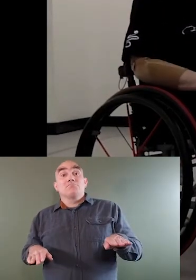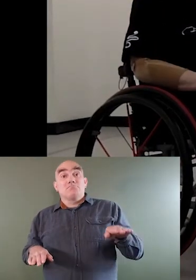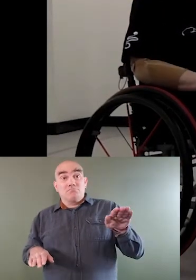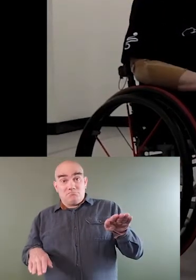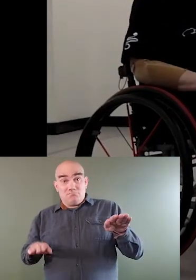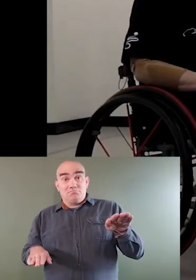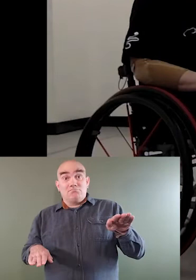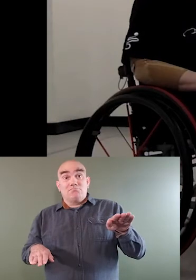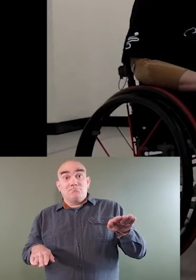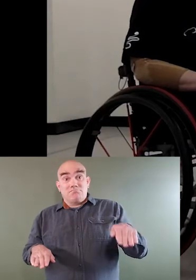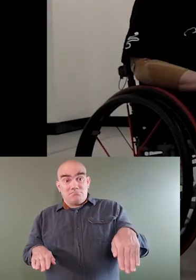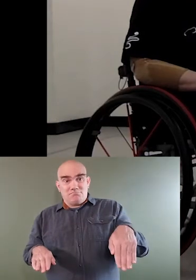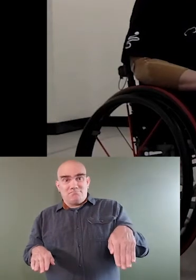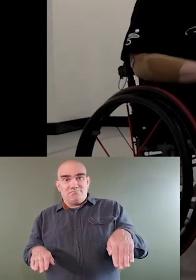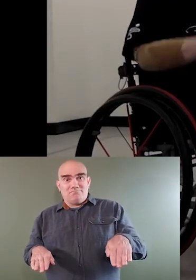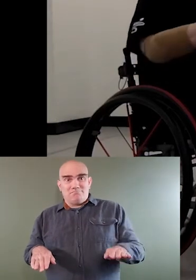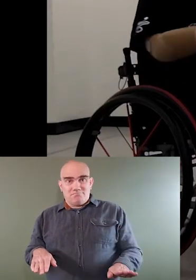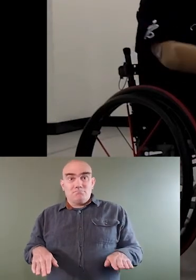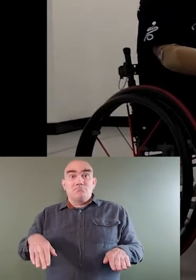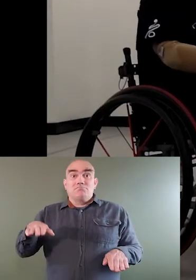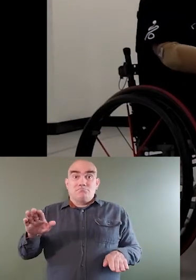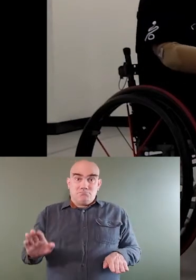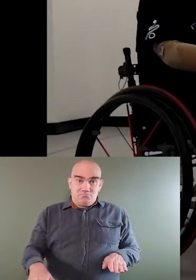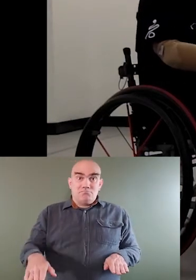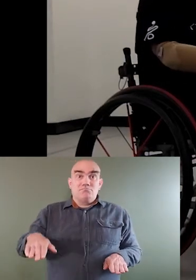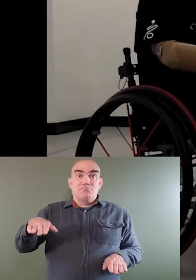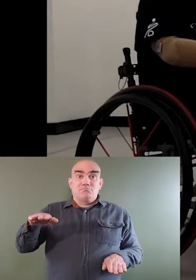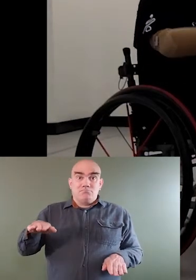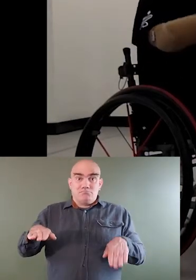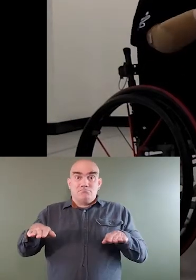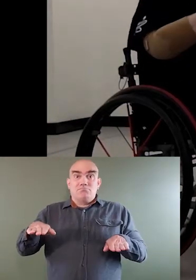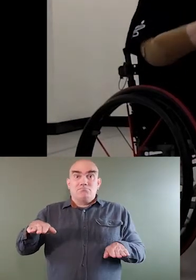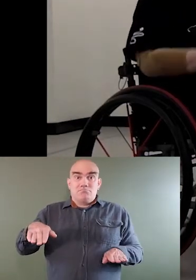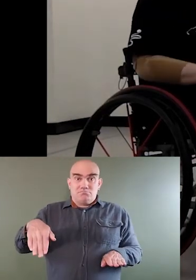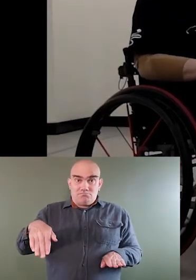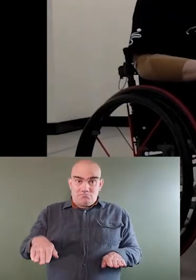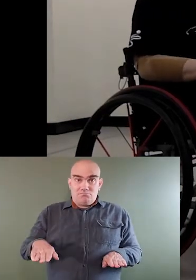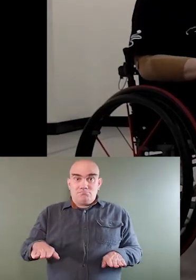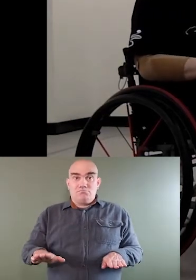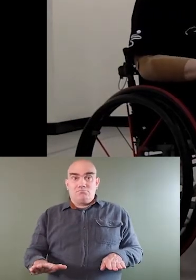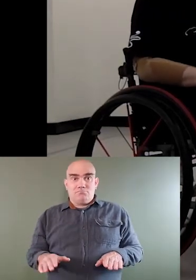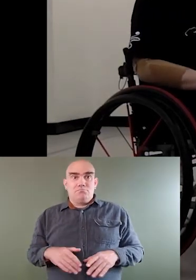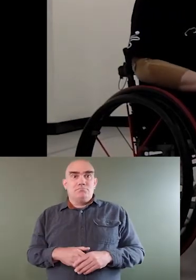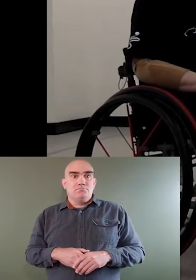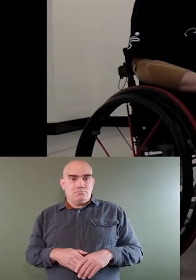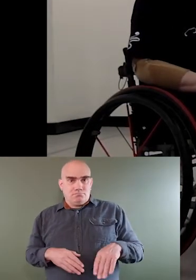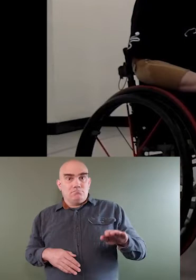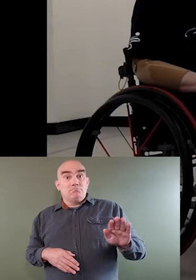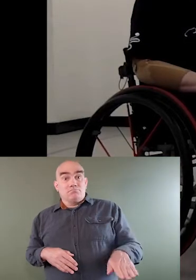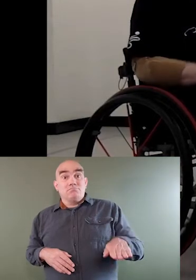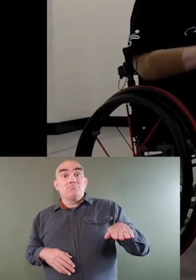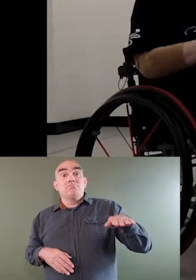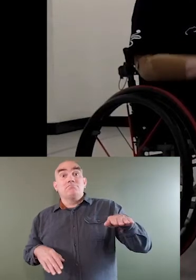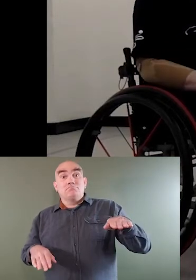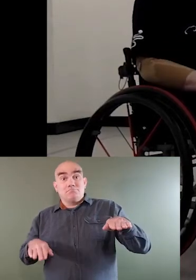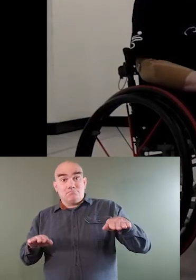hop, step. Stomp, hop, step.